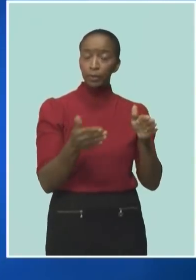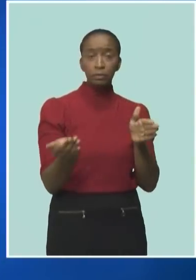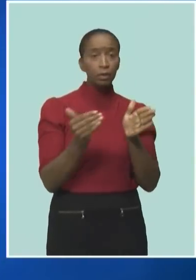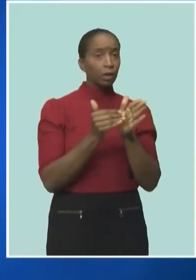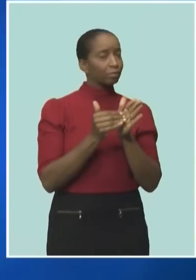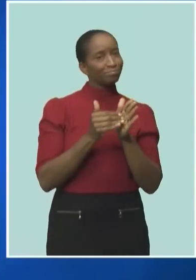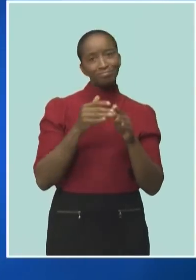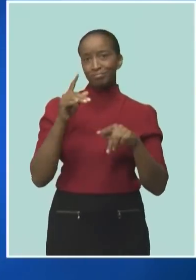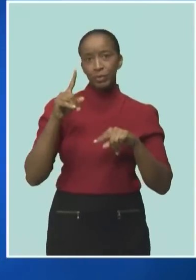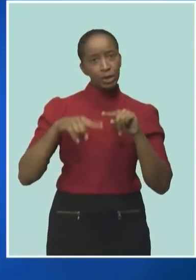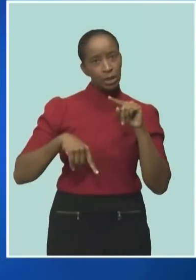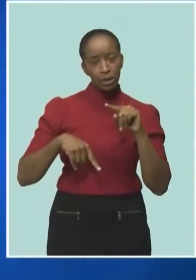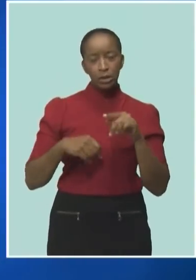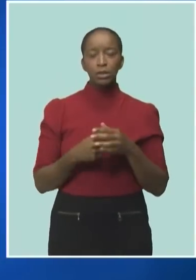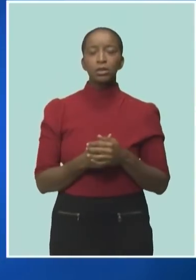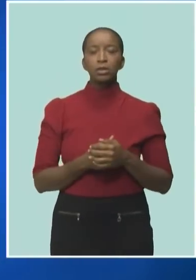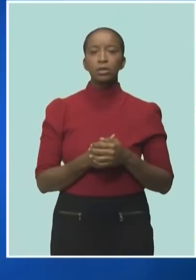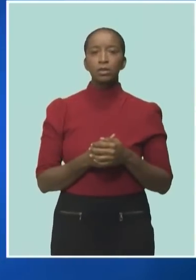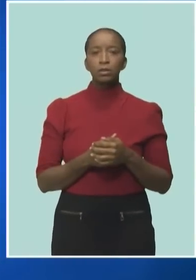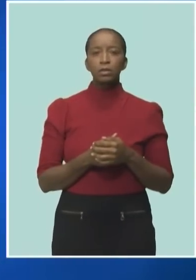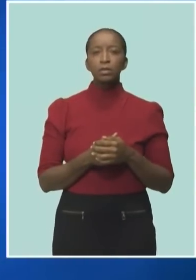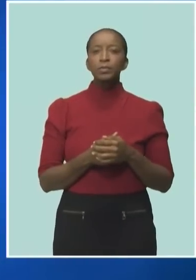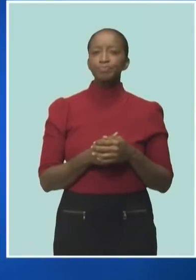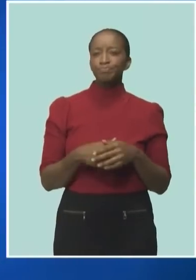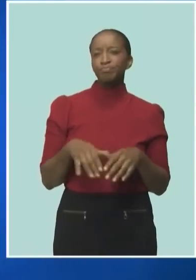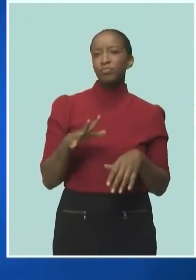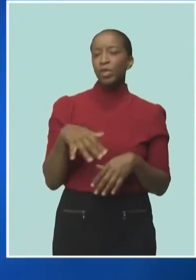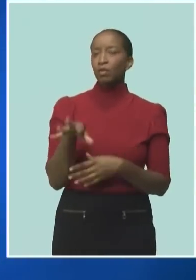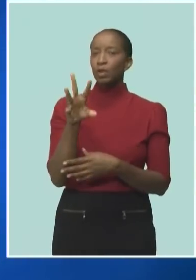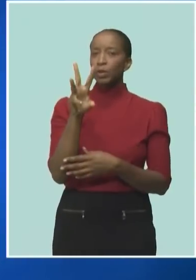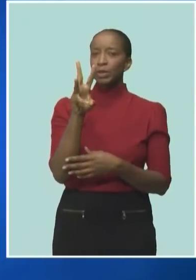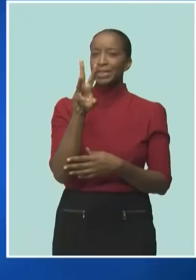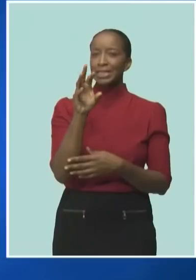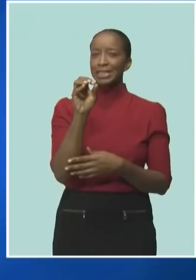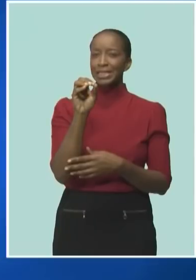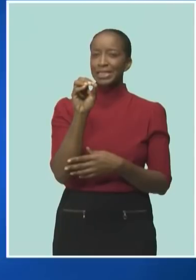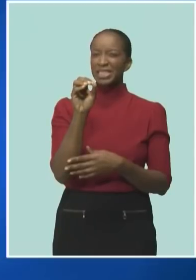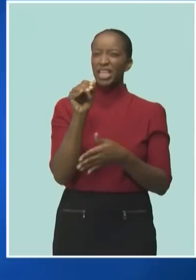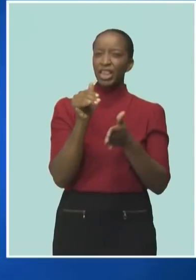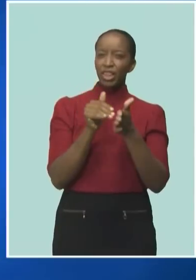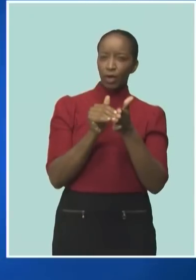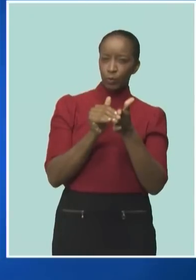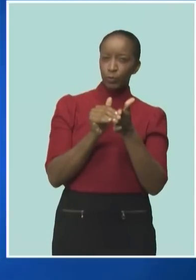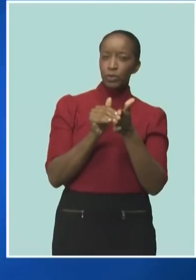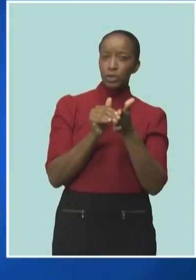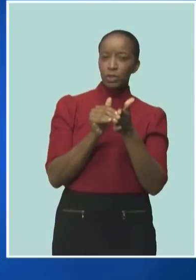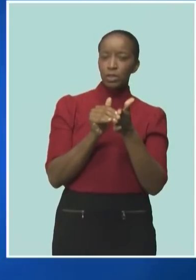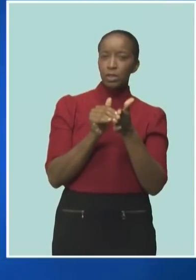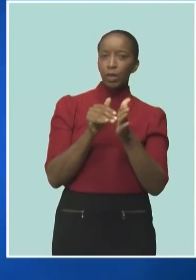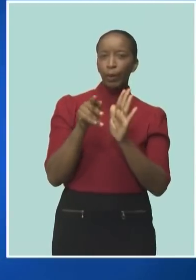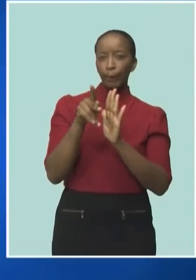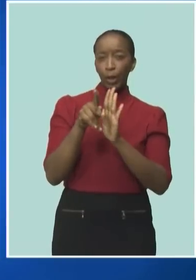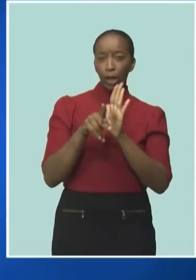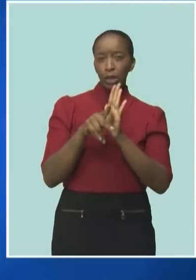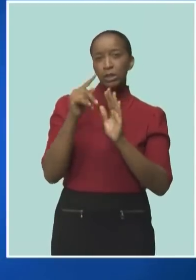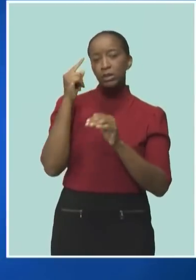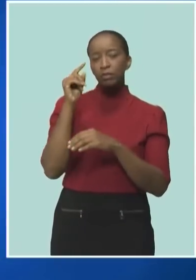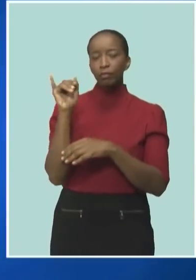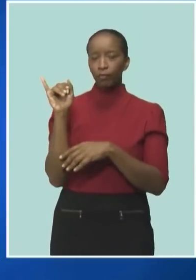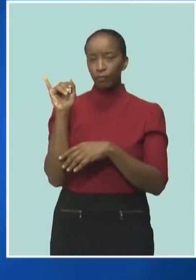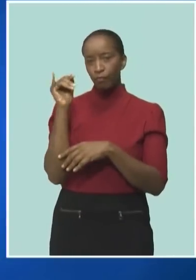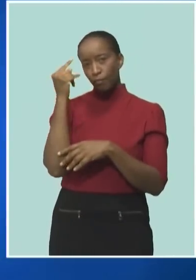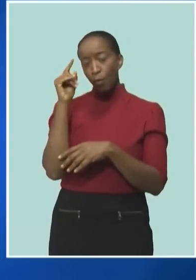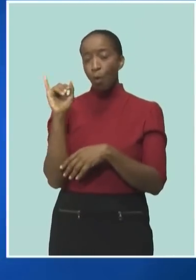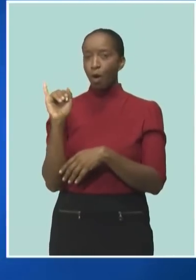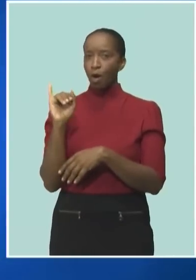Services Commission, I think about 60,000 policies has been issued on property across the country.